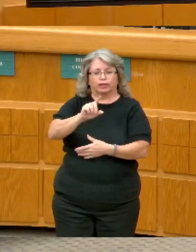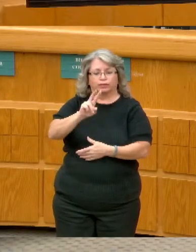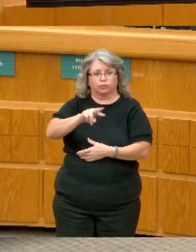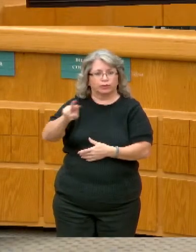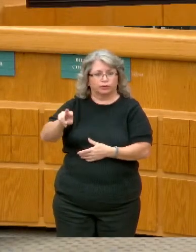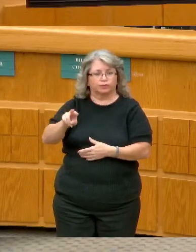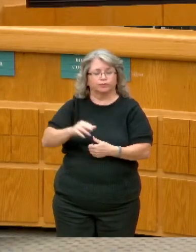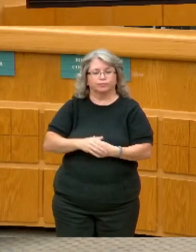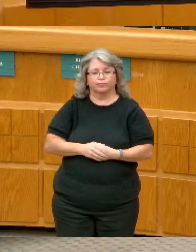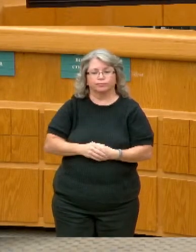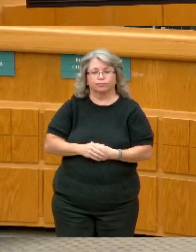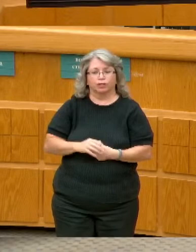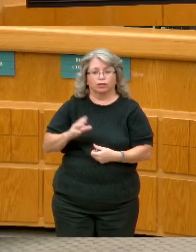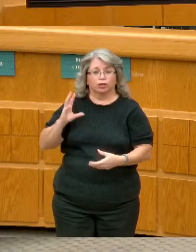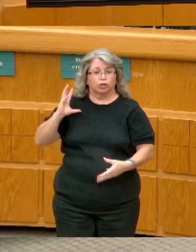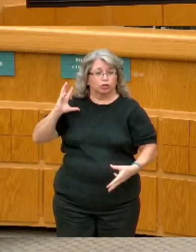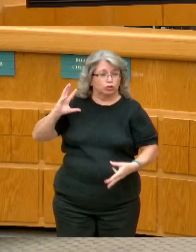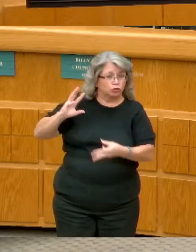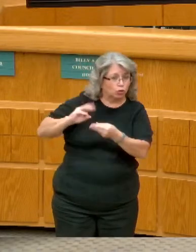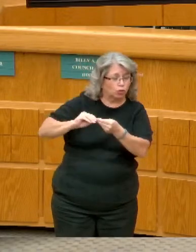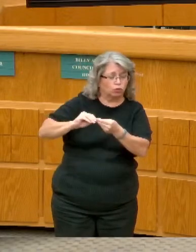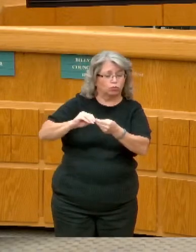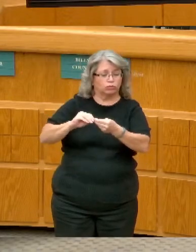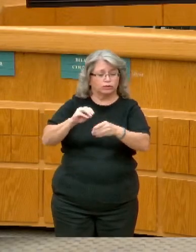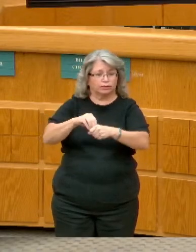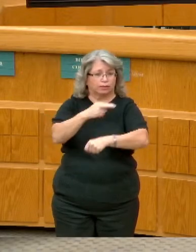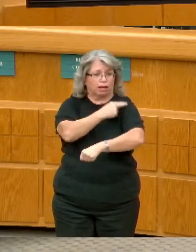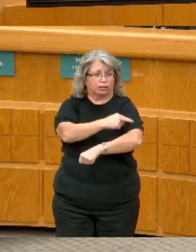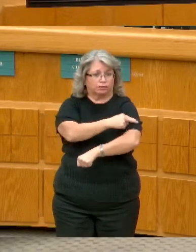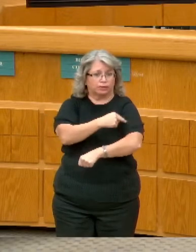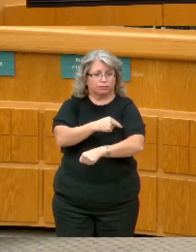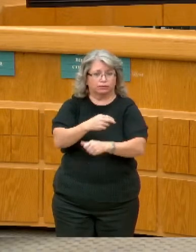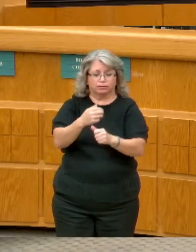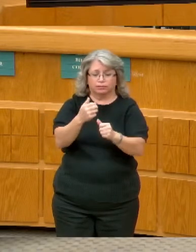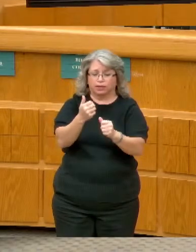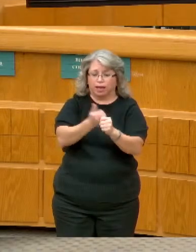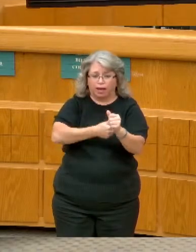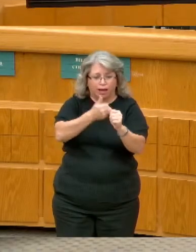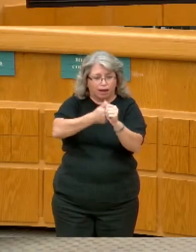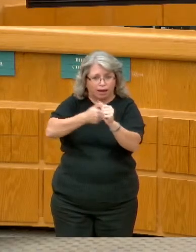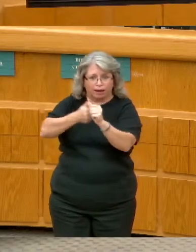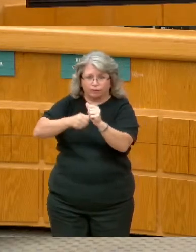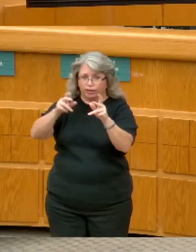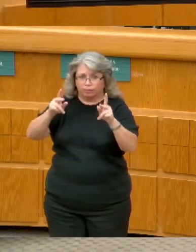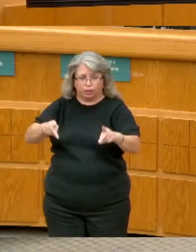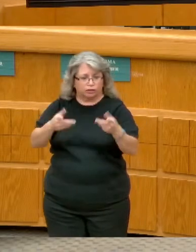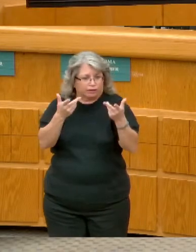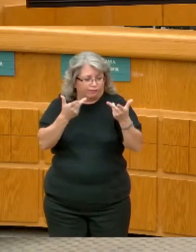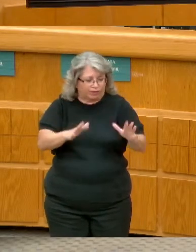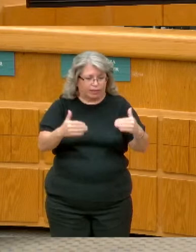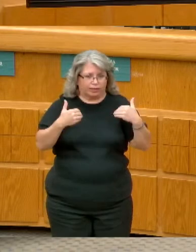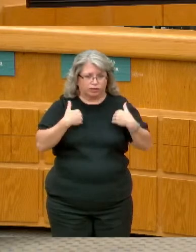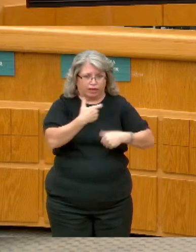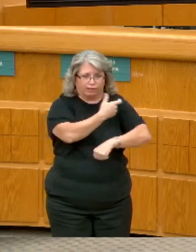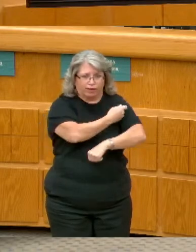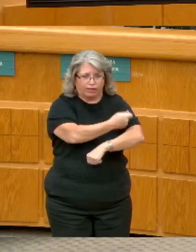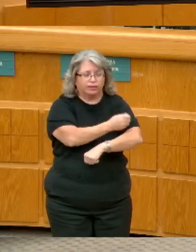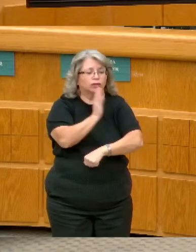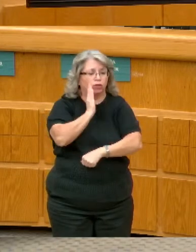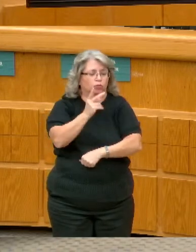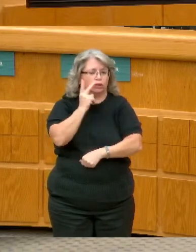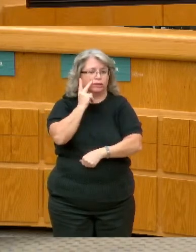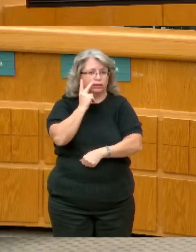2022. The total hospitalized from everybody that's been vaccinated, and you're going to see well over 200,000